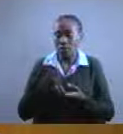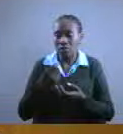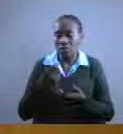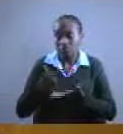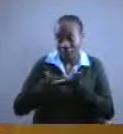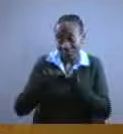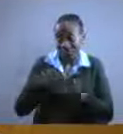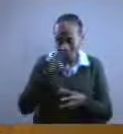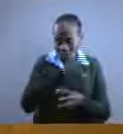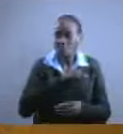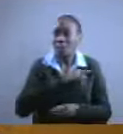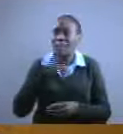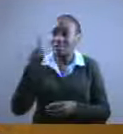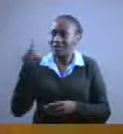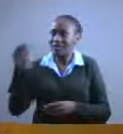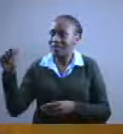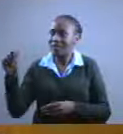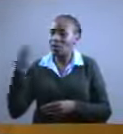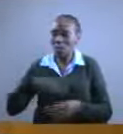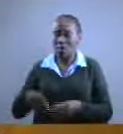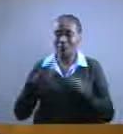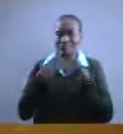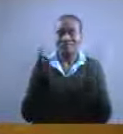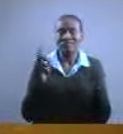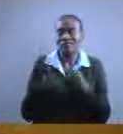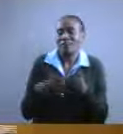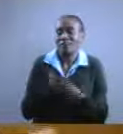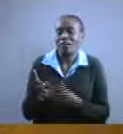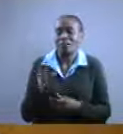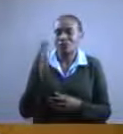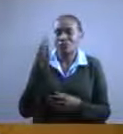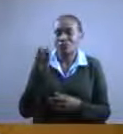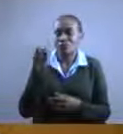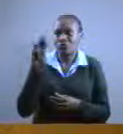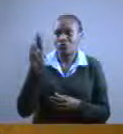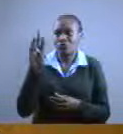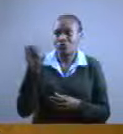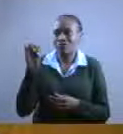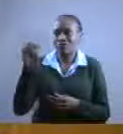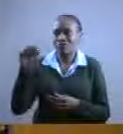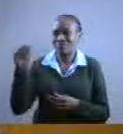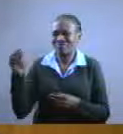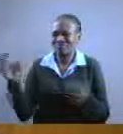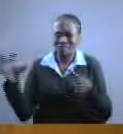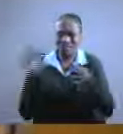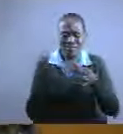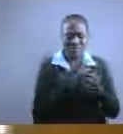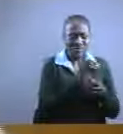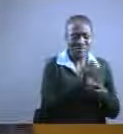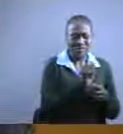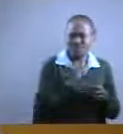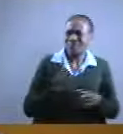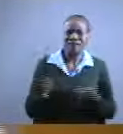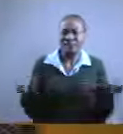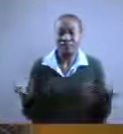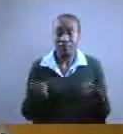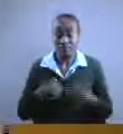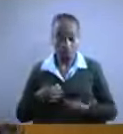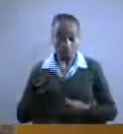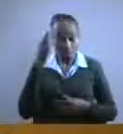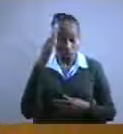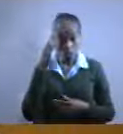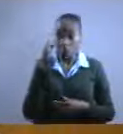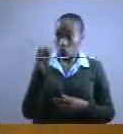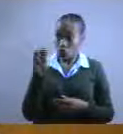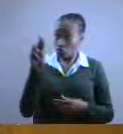convenient to speak on behalf of NUMSA. I'm not sure what is the commonality between them and NUMSA, but I'm certain NUMSA remain an affiliate